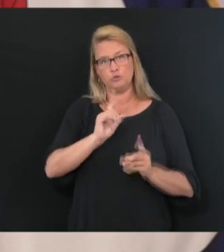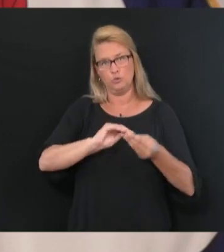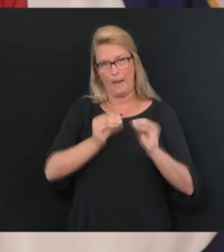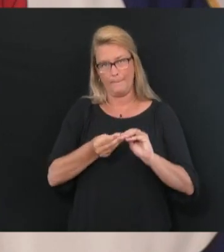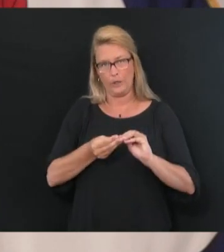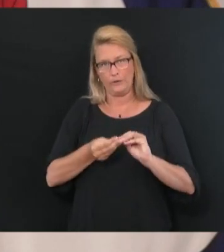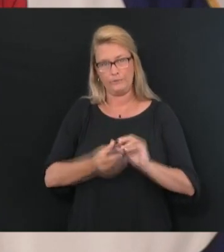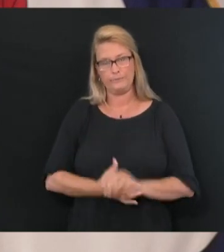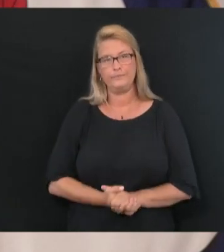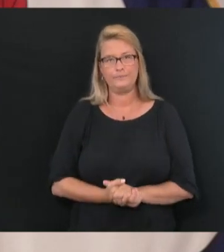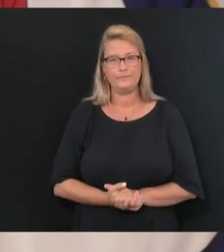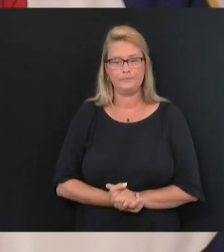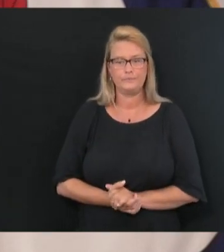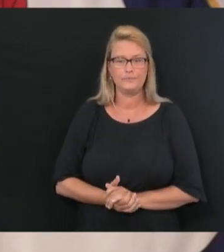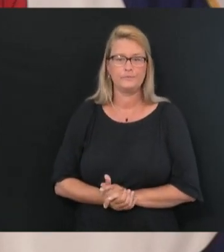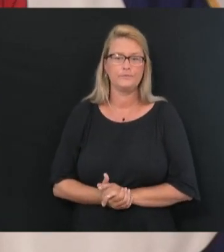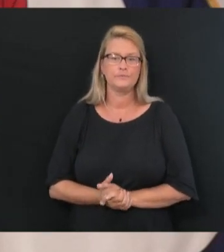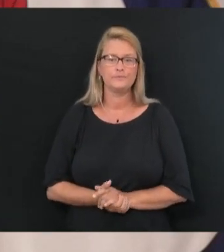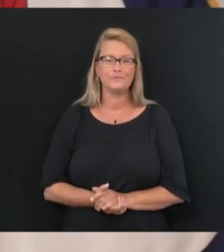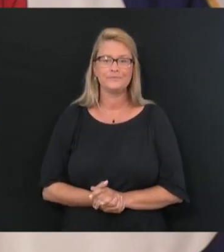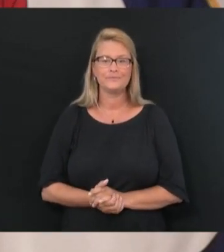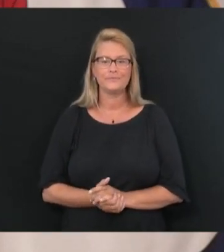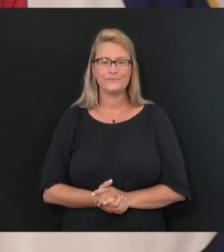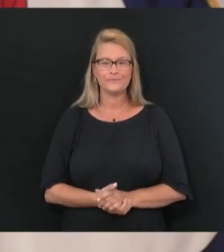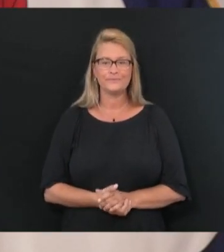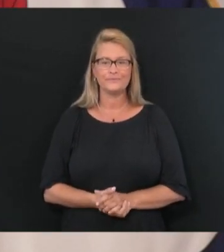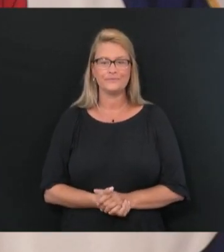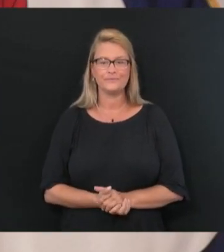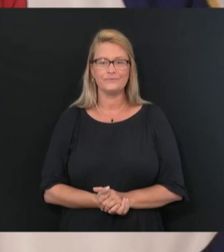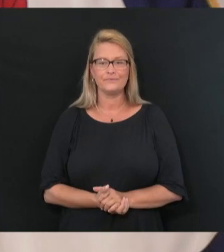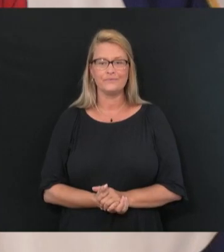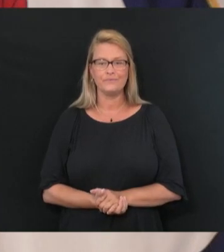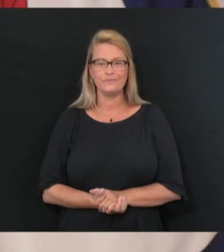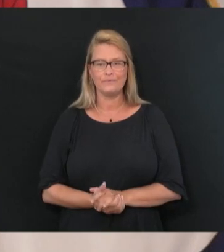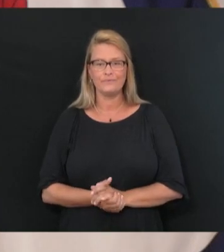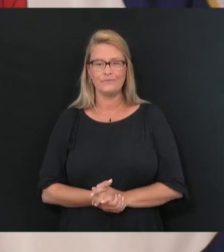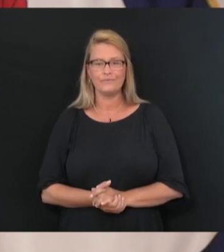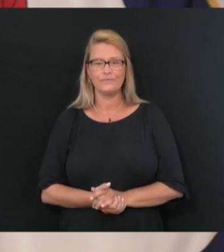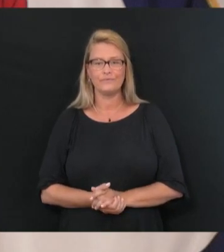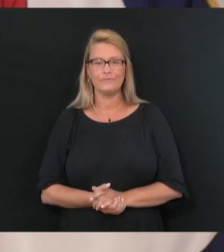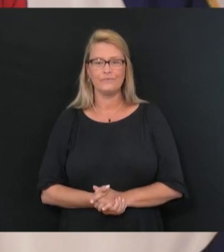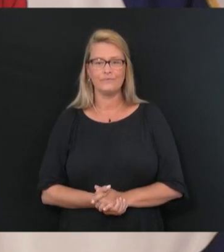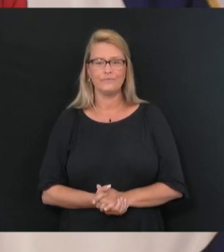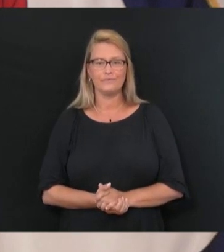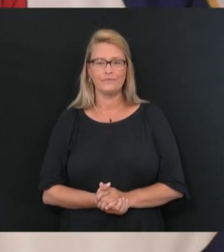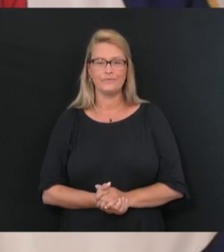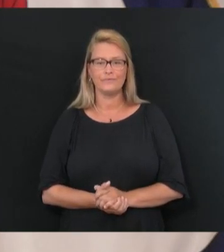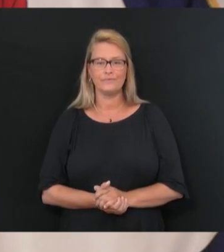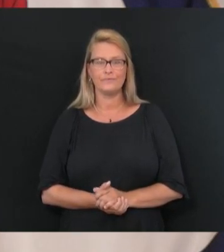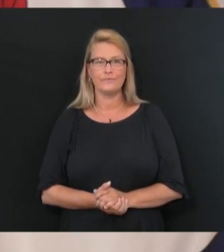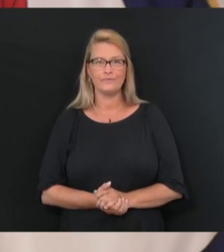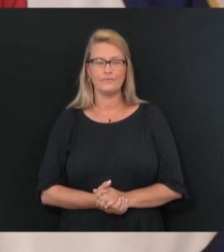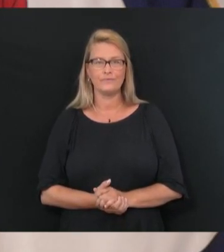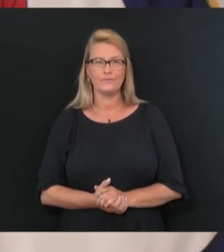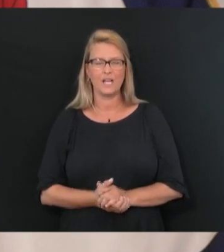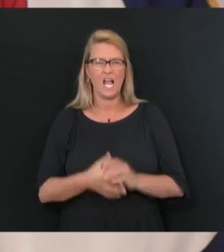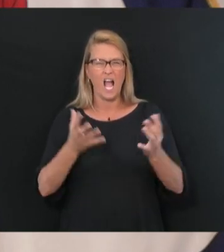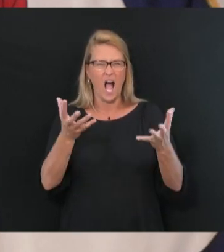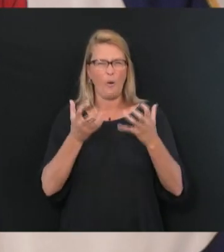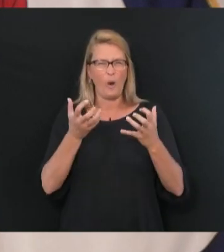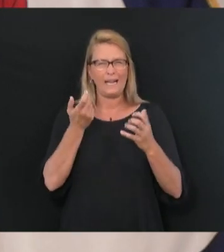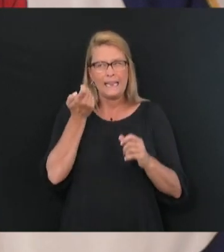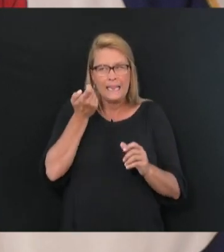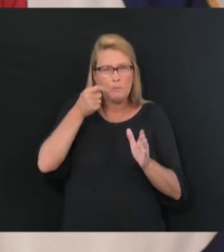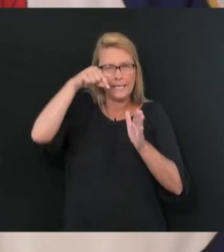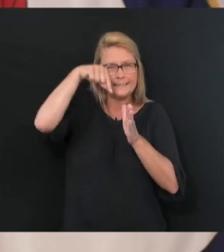we're going to do, just for the sake, I'm going to go just a little bit deeper in the weeds and try to explain to